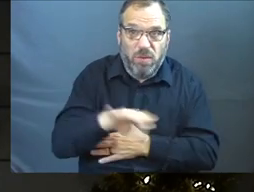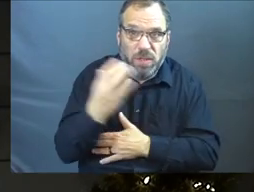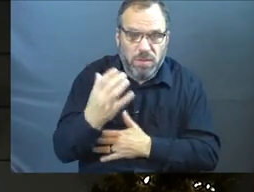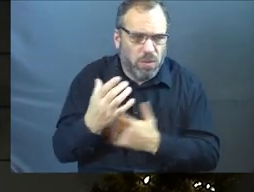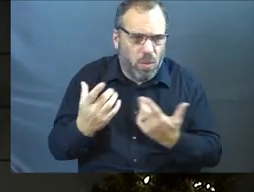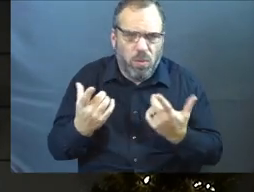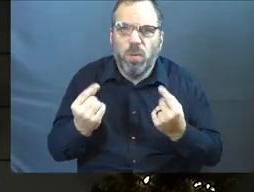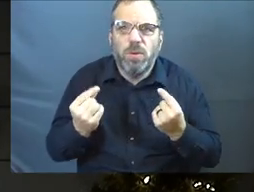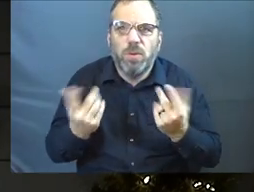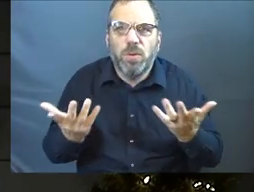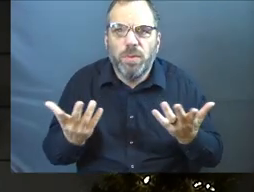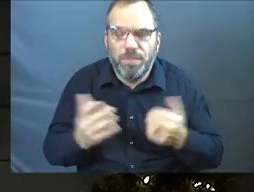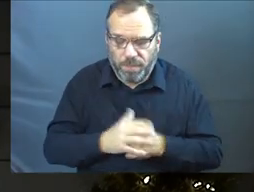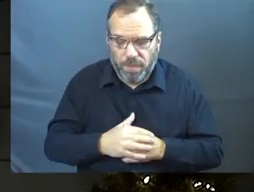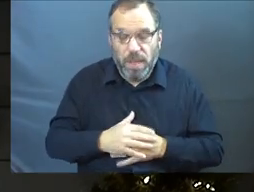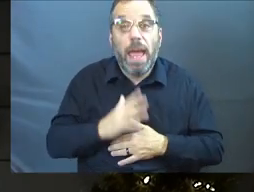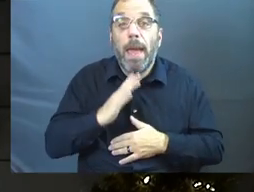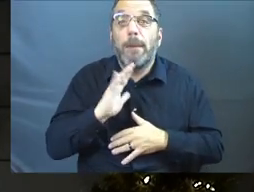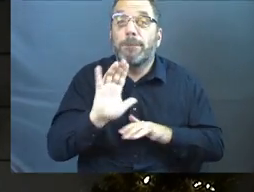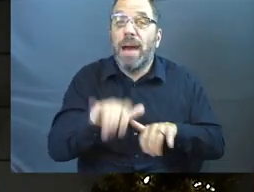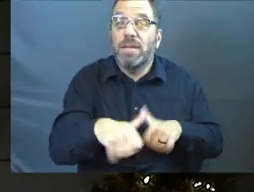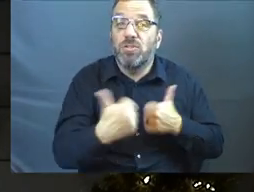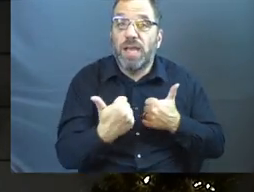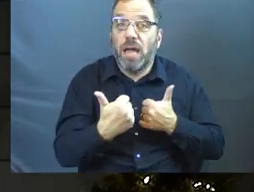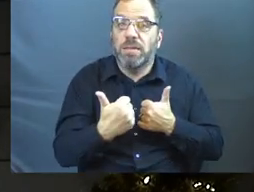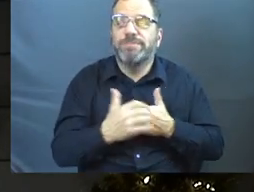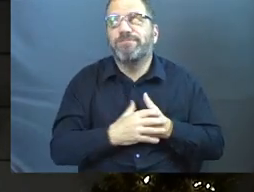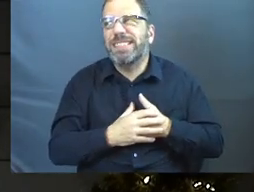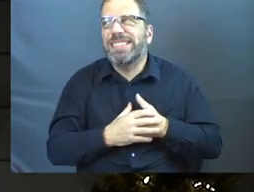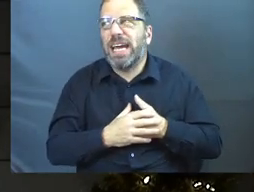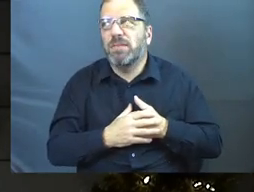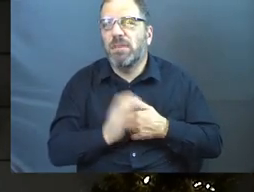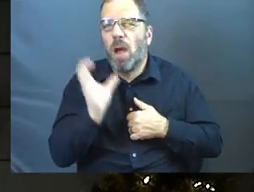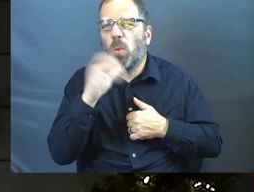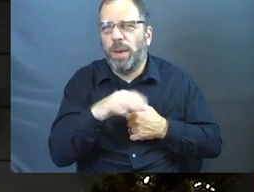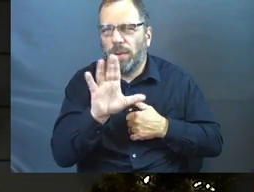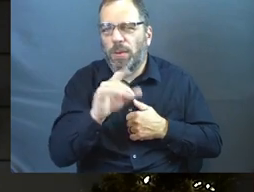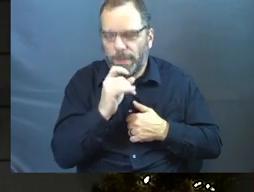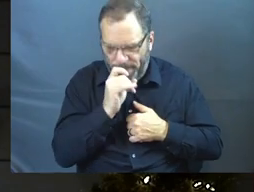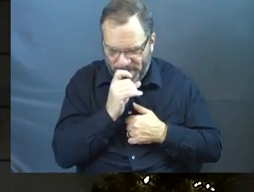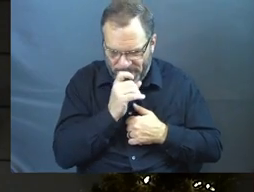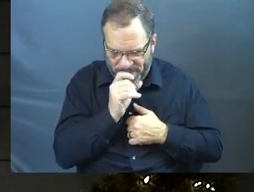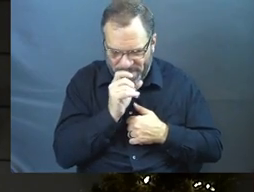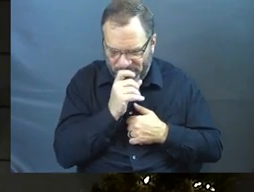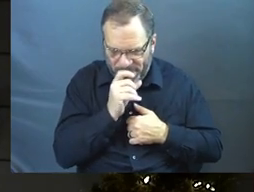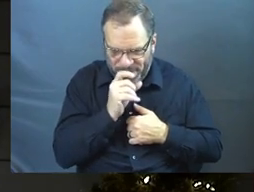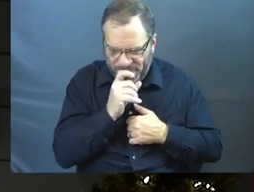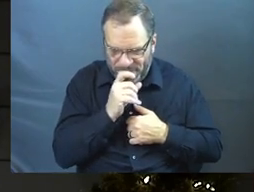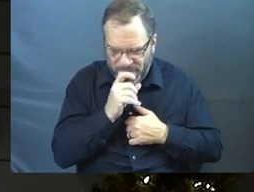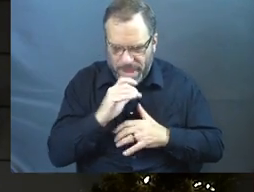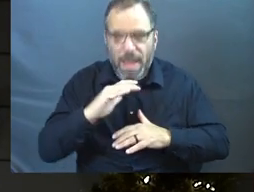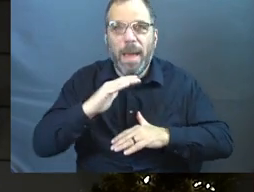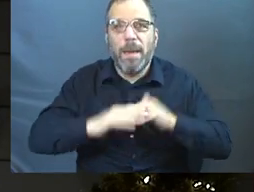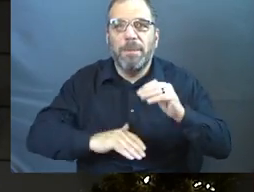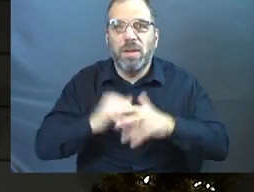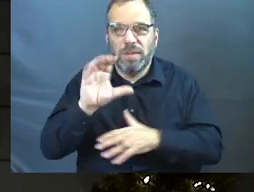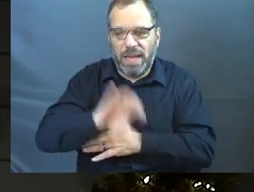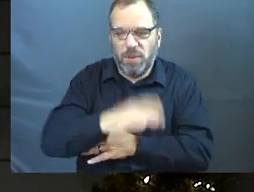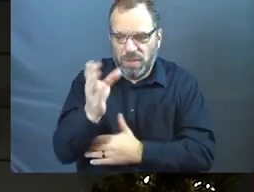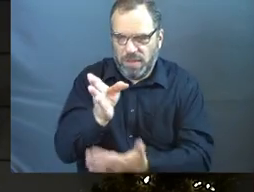what now? My challenge to all of us, and this is going to sound weird at first, is build a Christmas